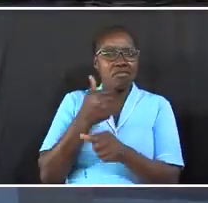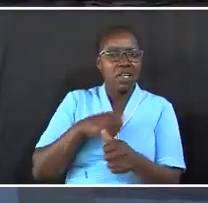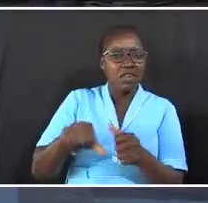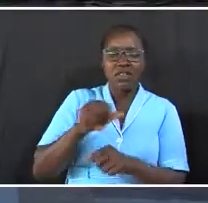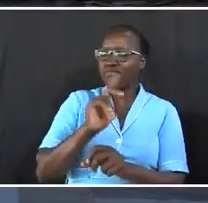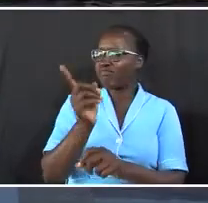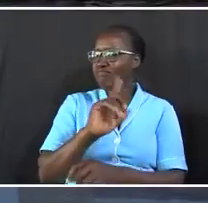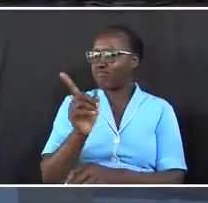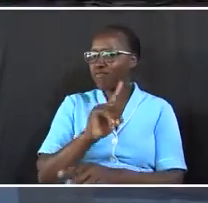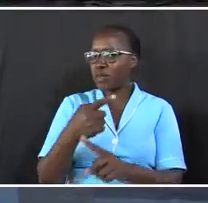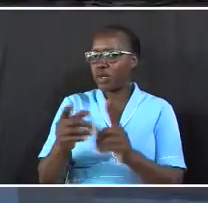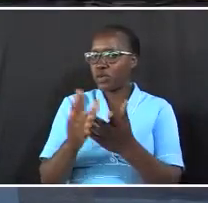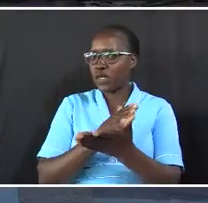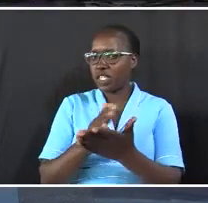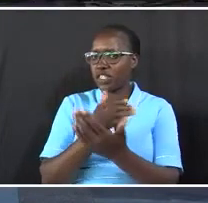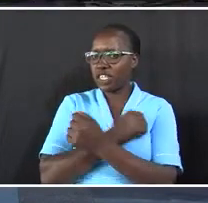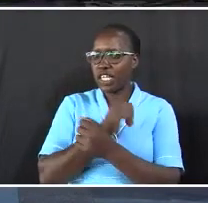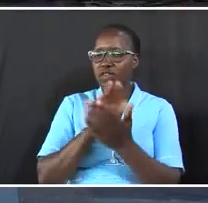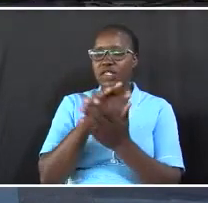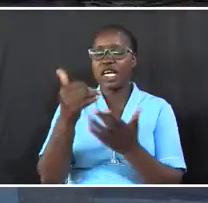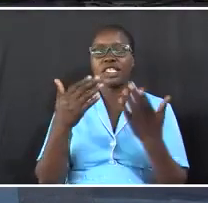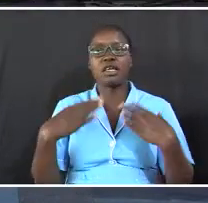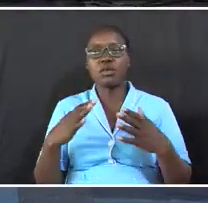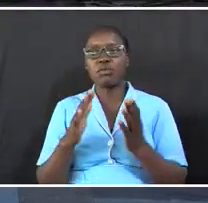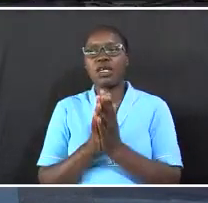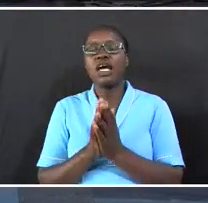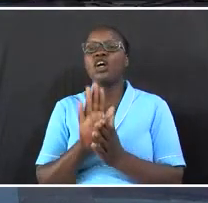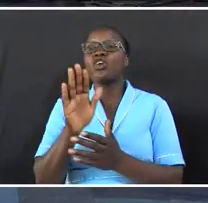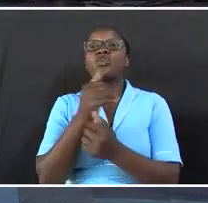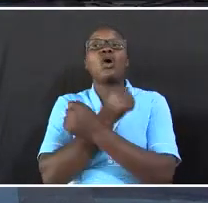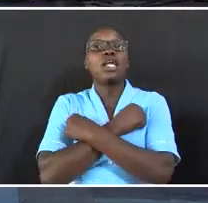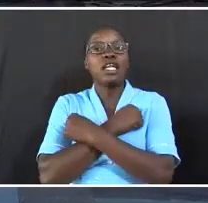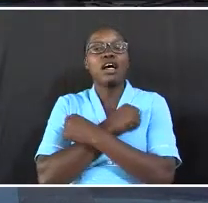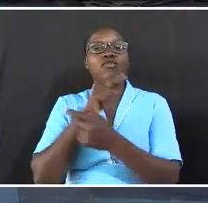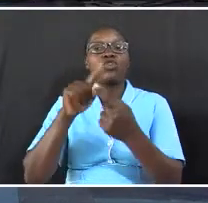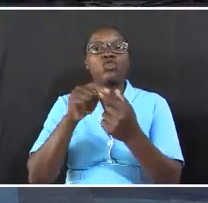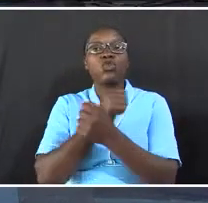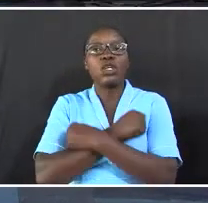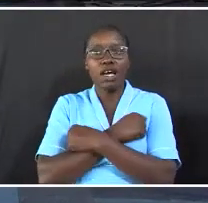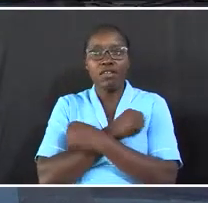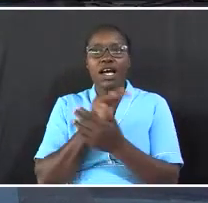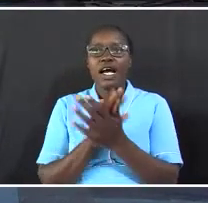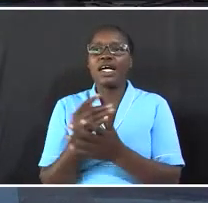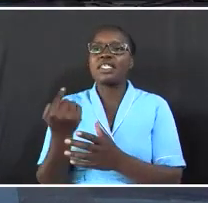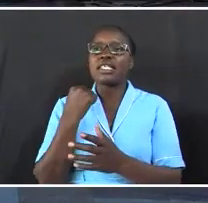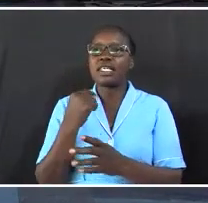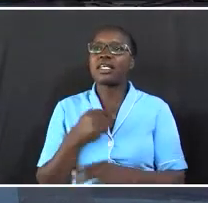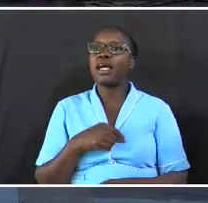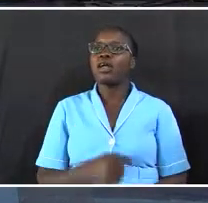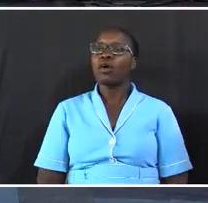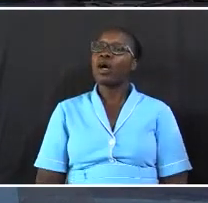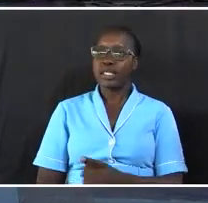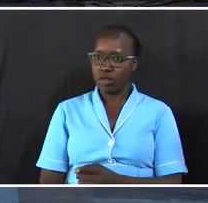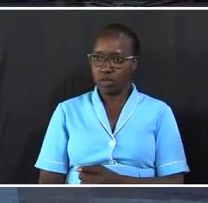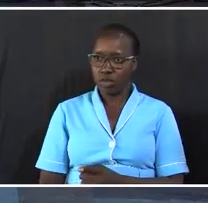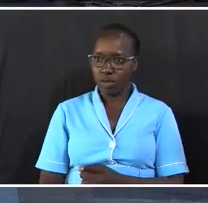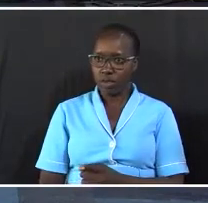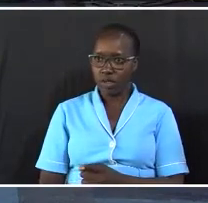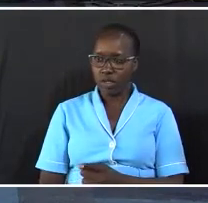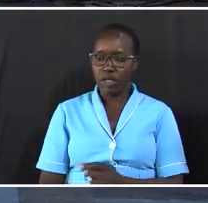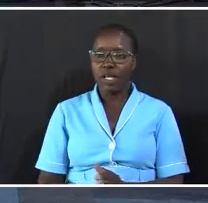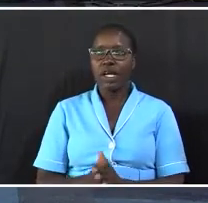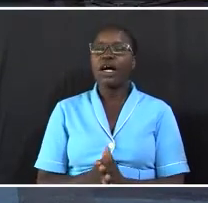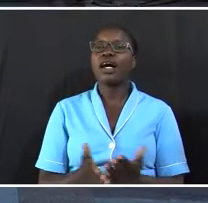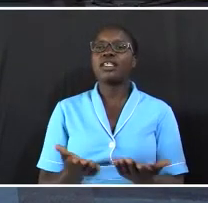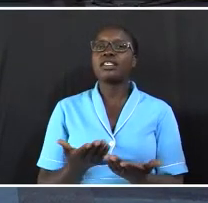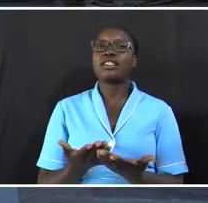share the love with other people. You are loved to love. And yesterday, our shepherdess,